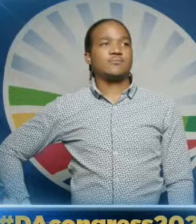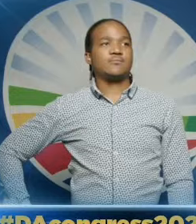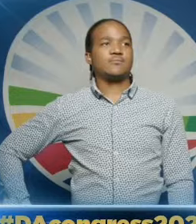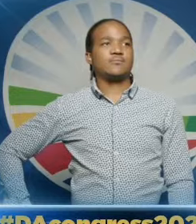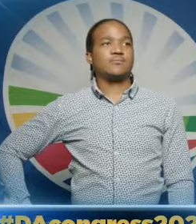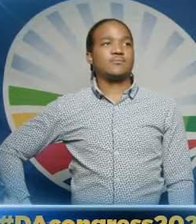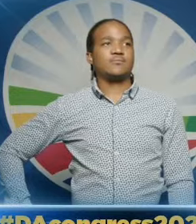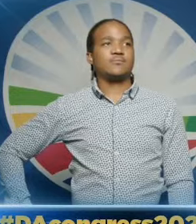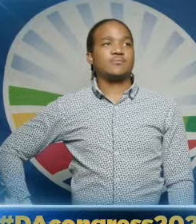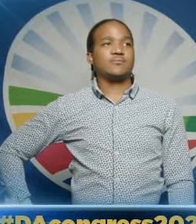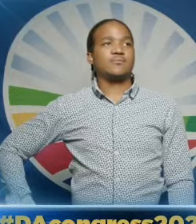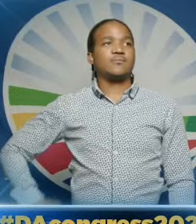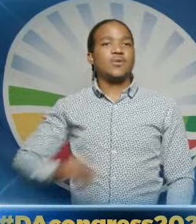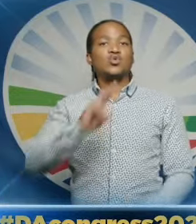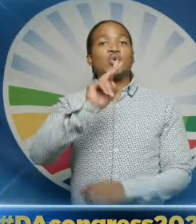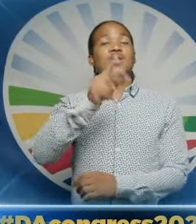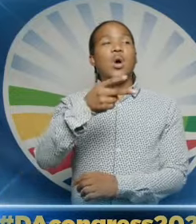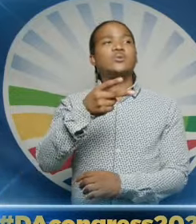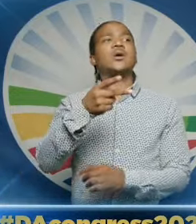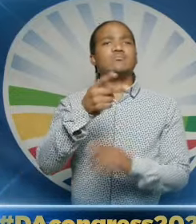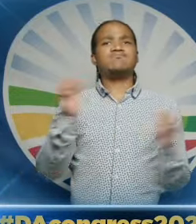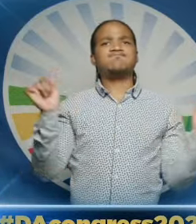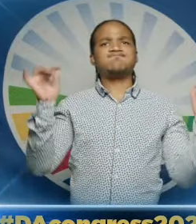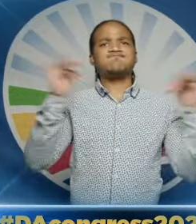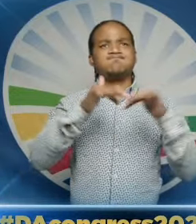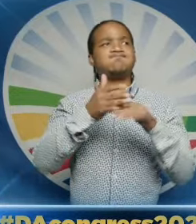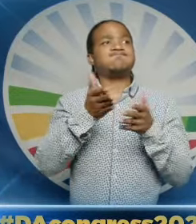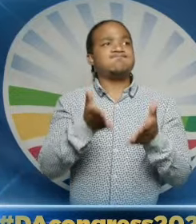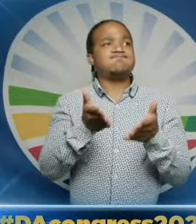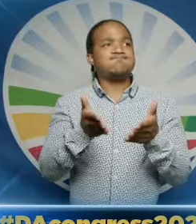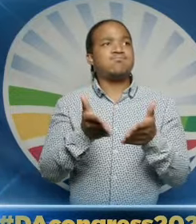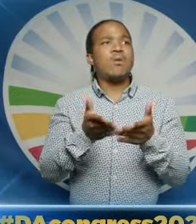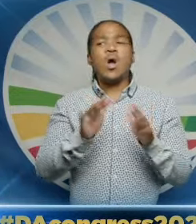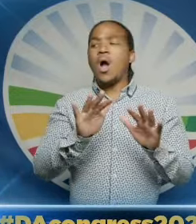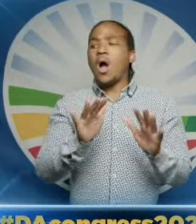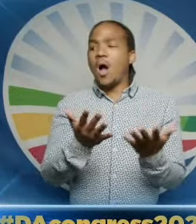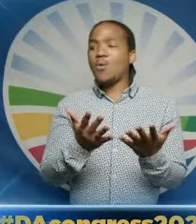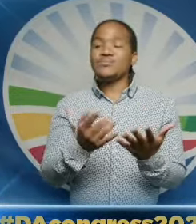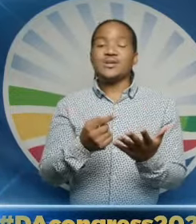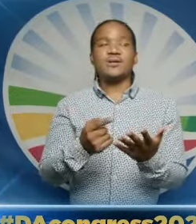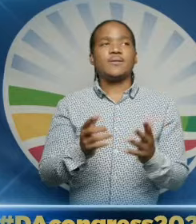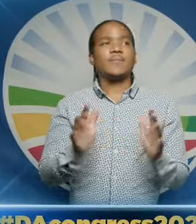attending this weekend. But for those at home, how can they join the